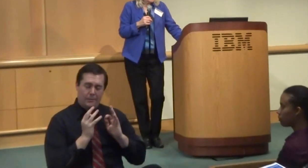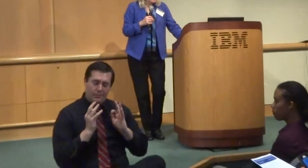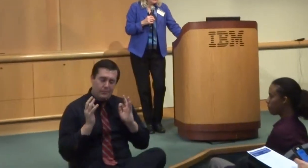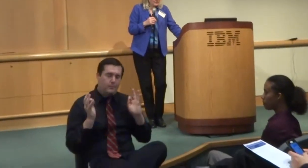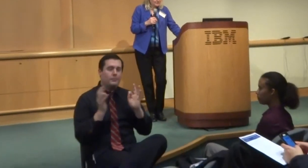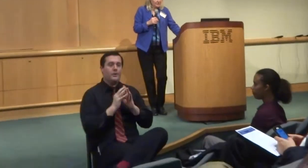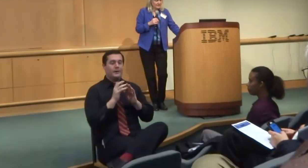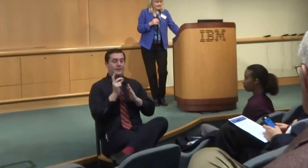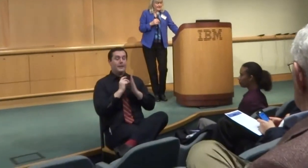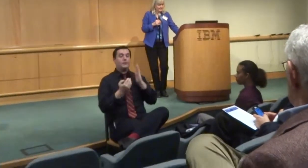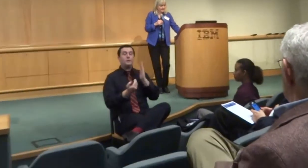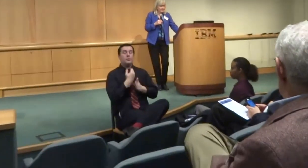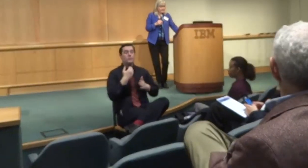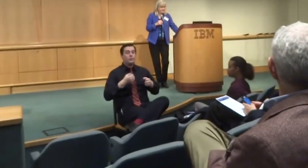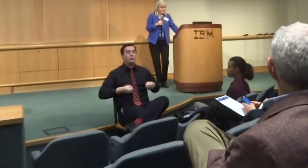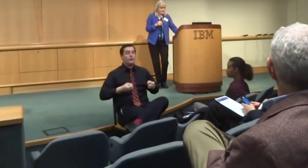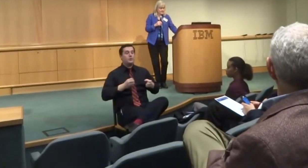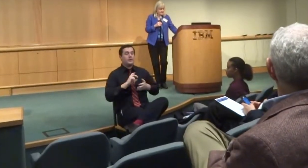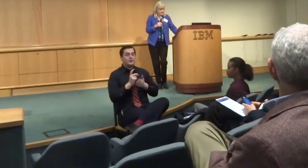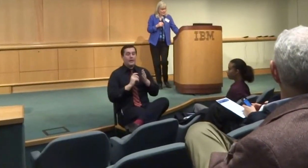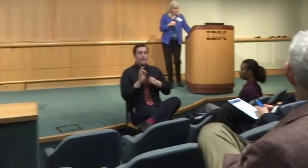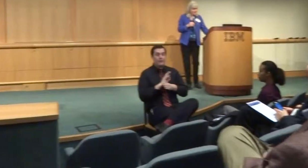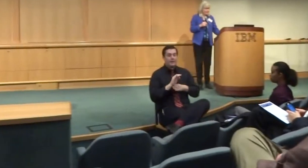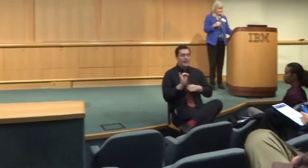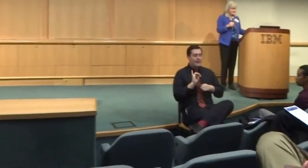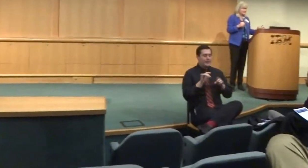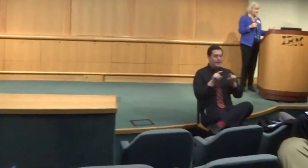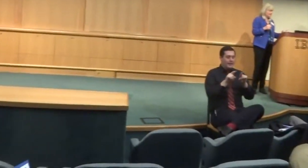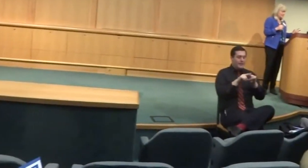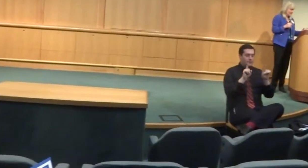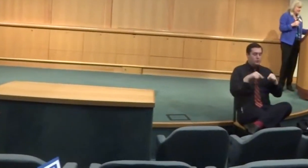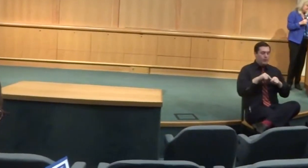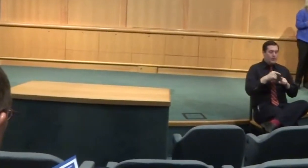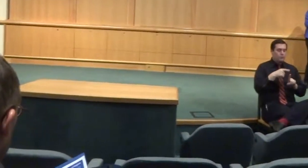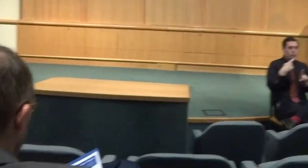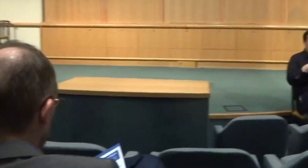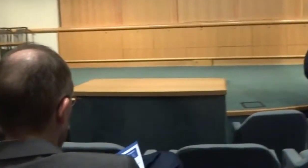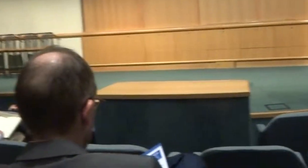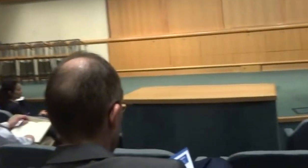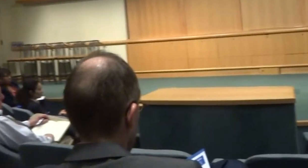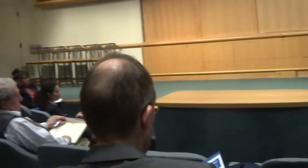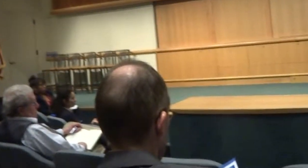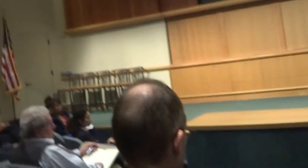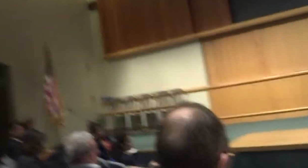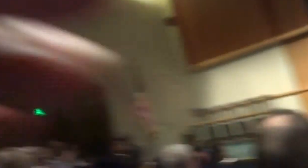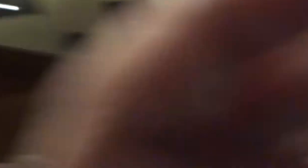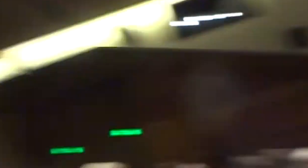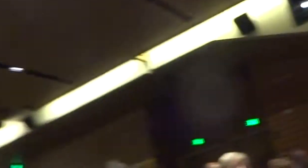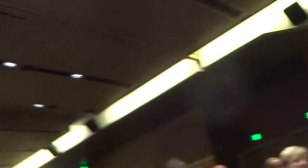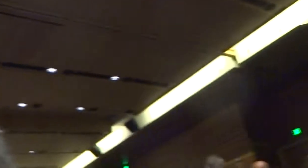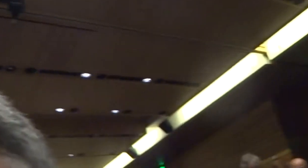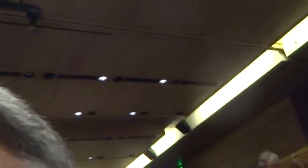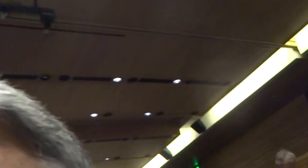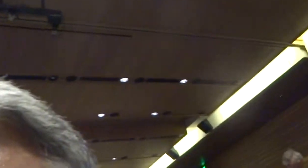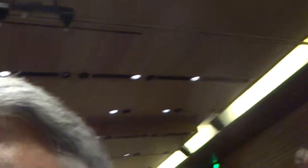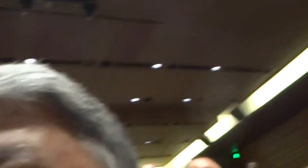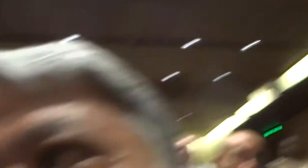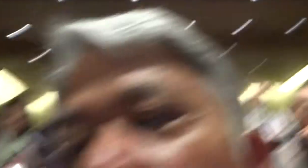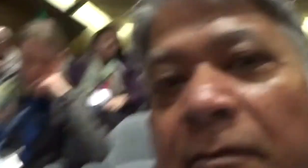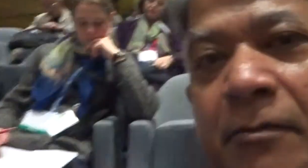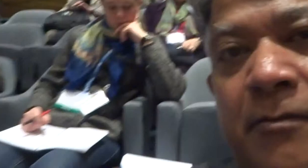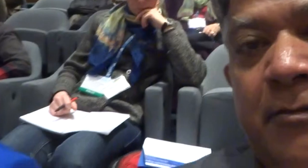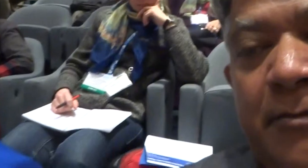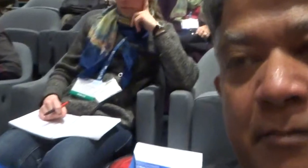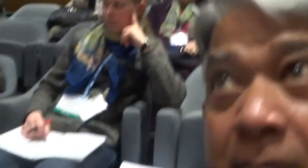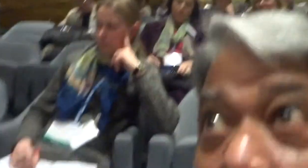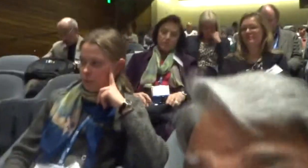designing new wheelchair design functions, such as the square cross-section of brace. I don't know what that is, but you're going to probably explain it to us.